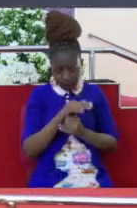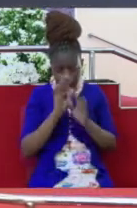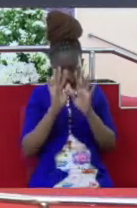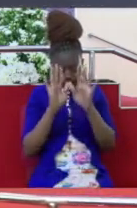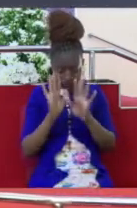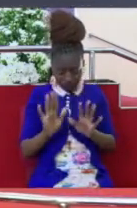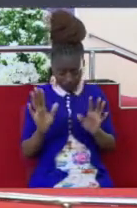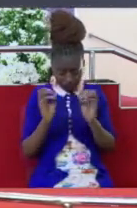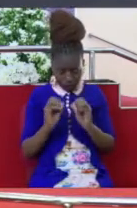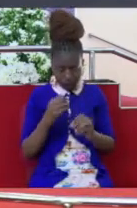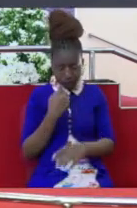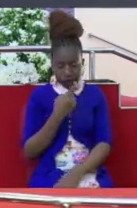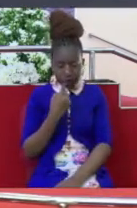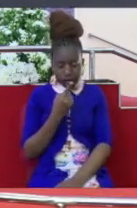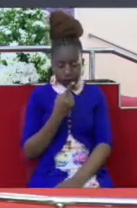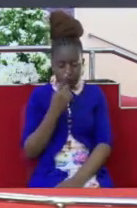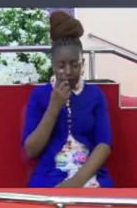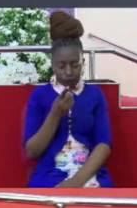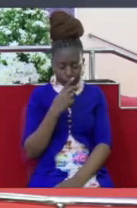stand up. We